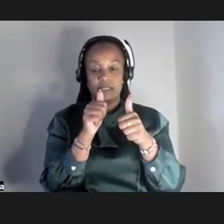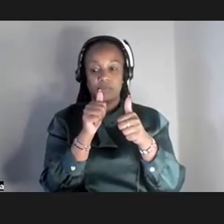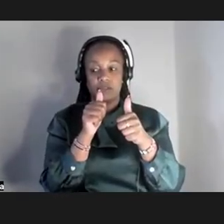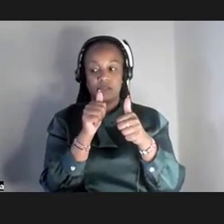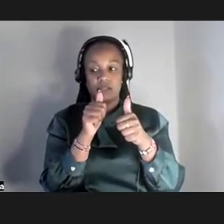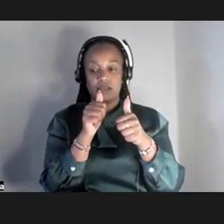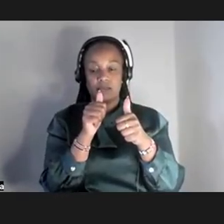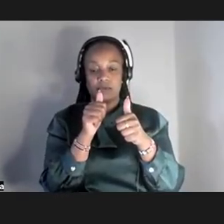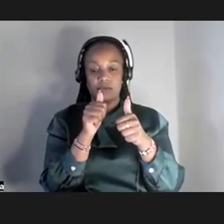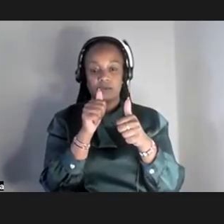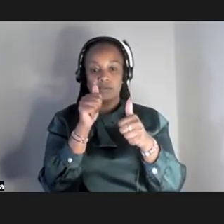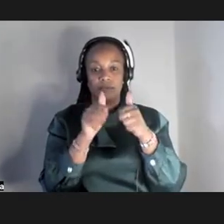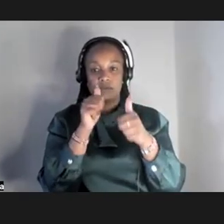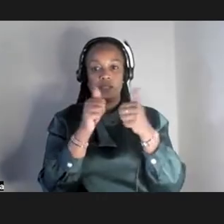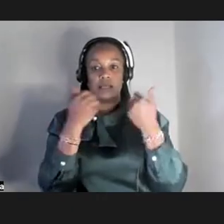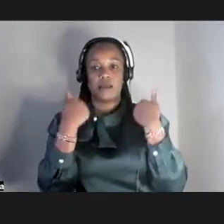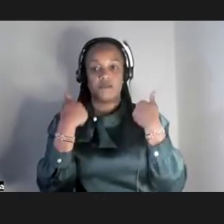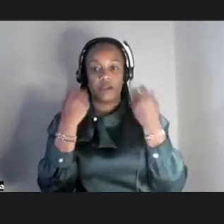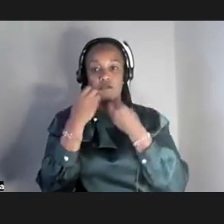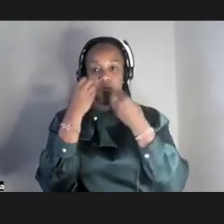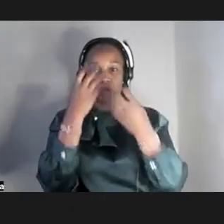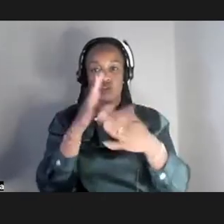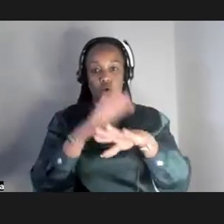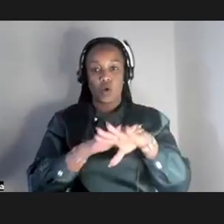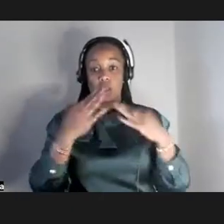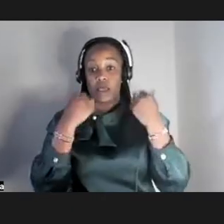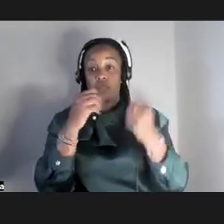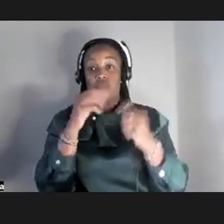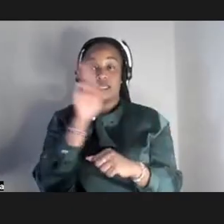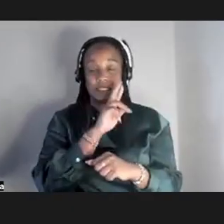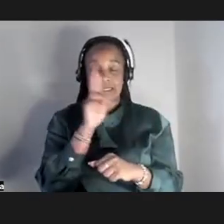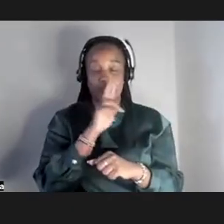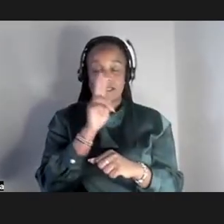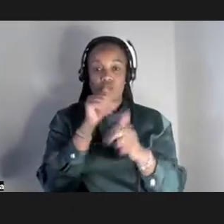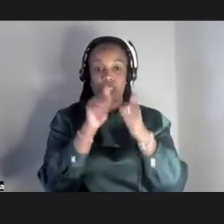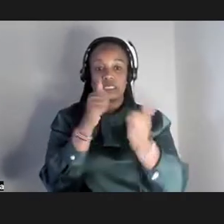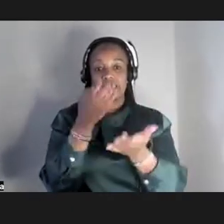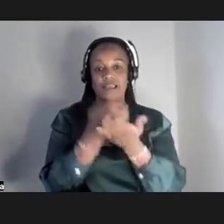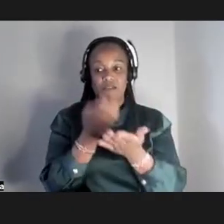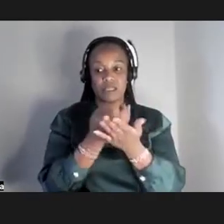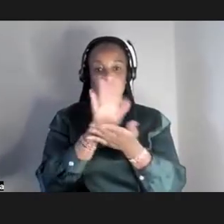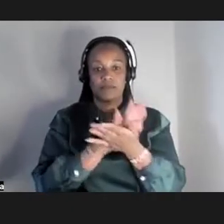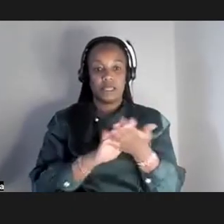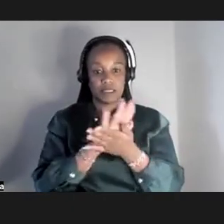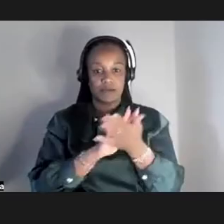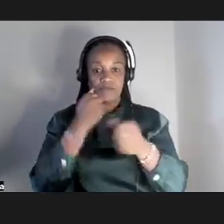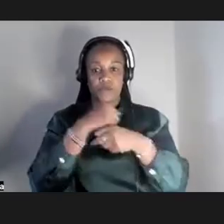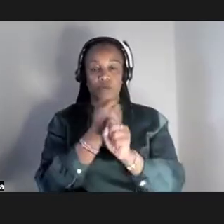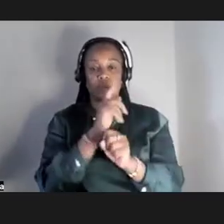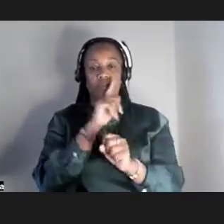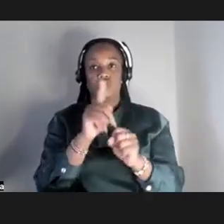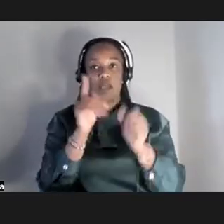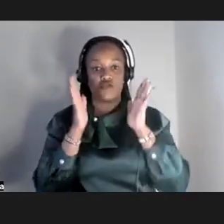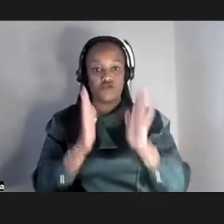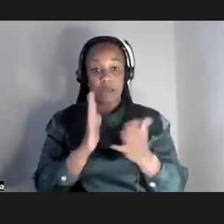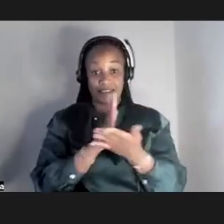that information on health risks, which is evidence-based as well, to make sure that these human rights arguments,